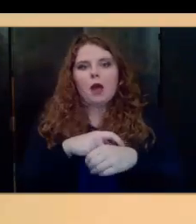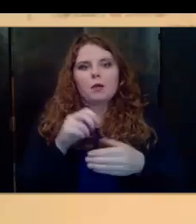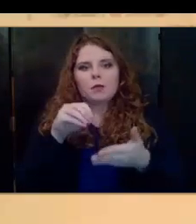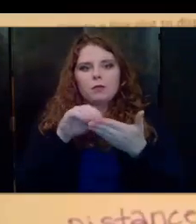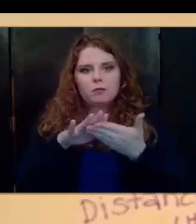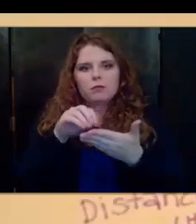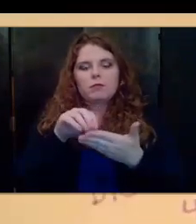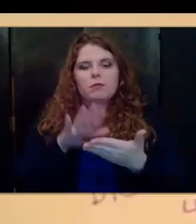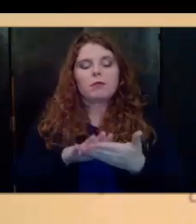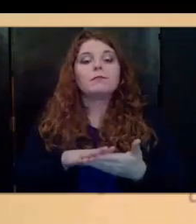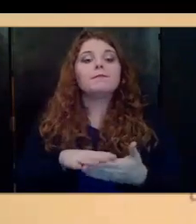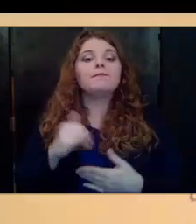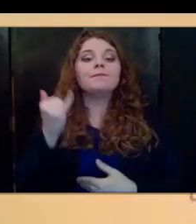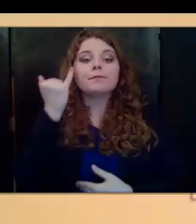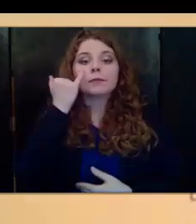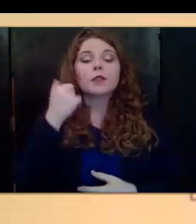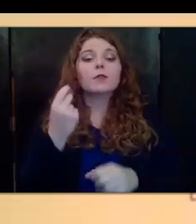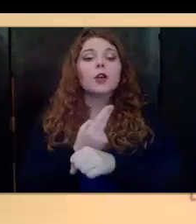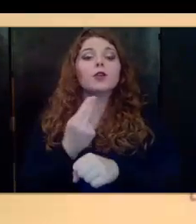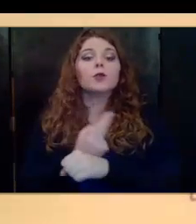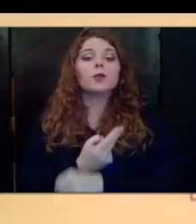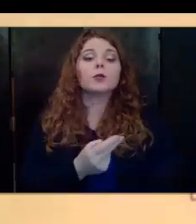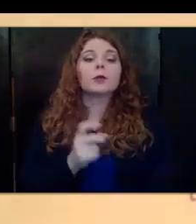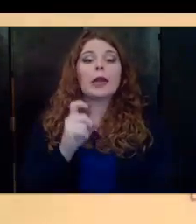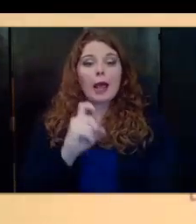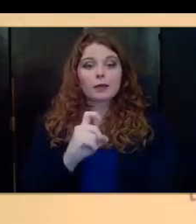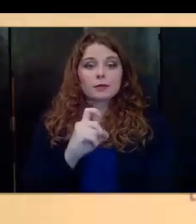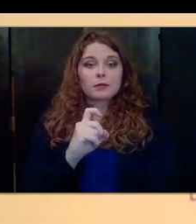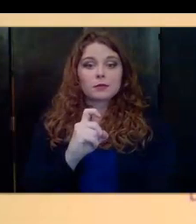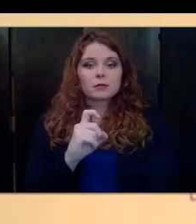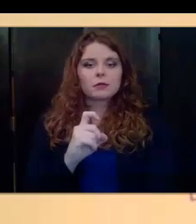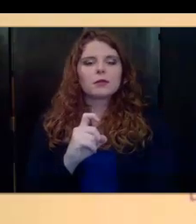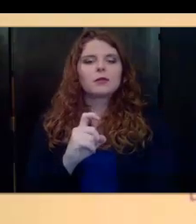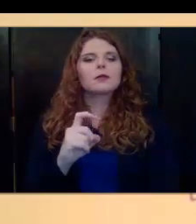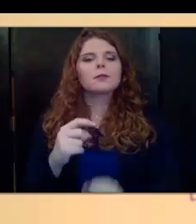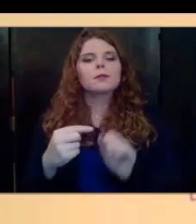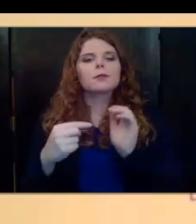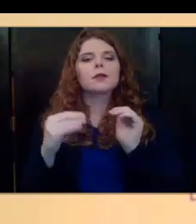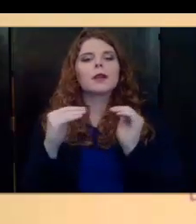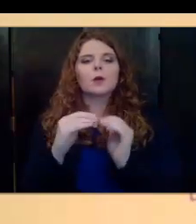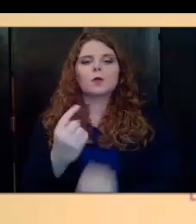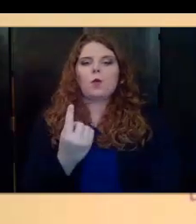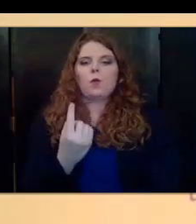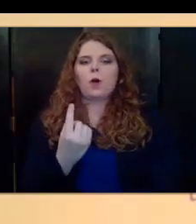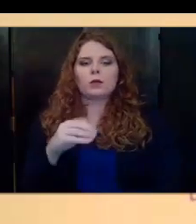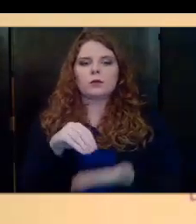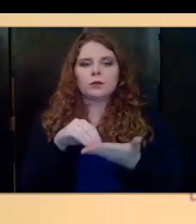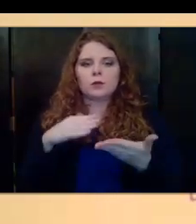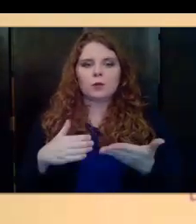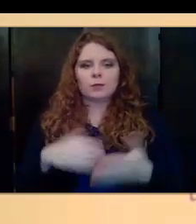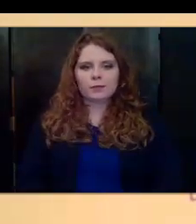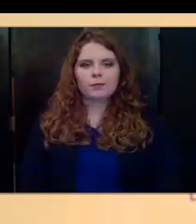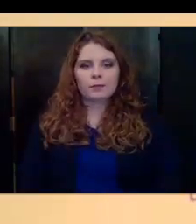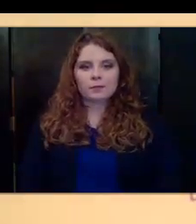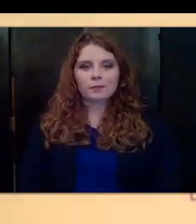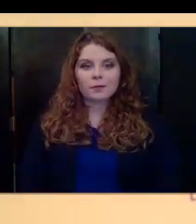bottom, I'm going to put that if I mark with an X over a certain number, that X represents one student.